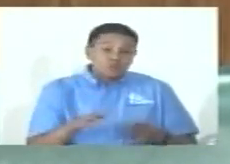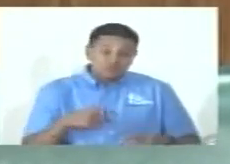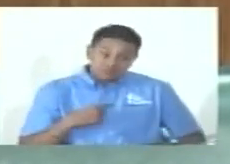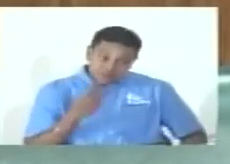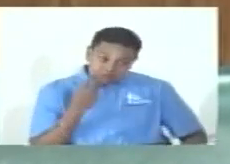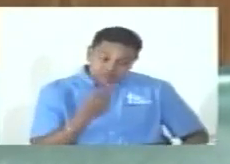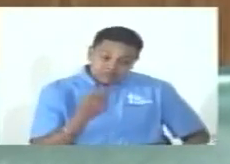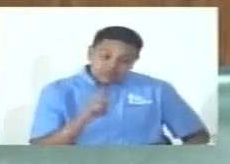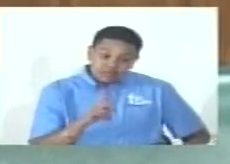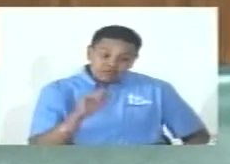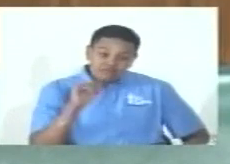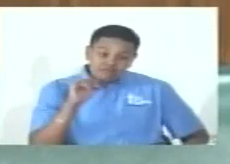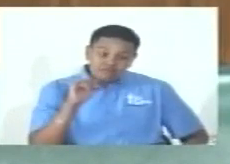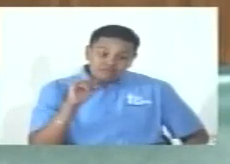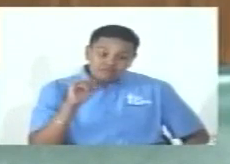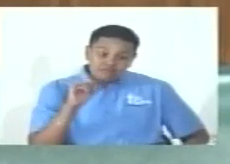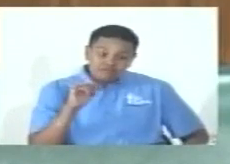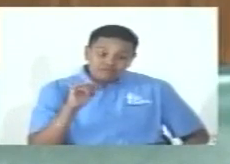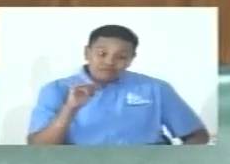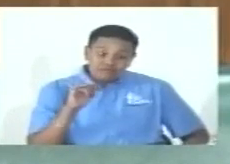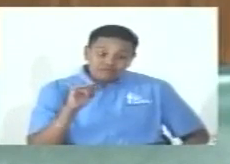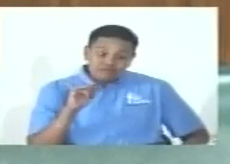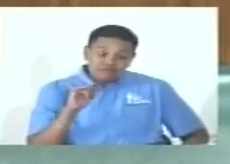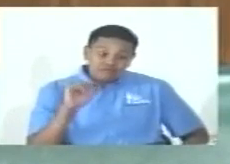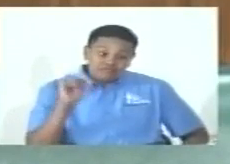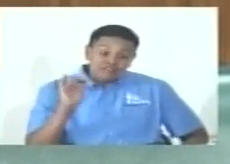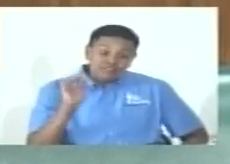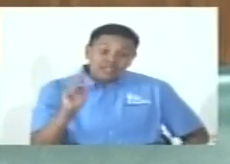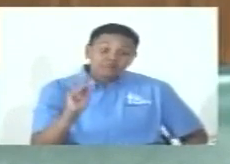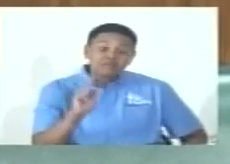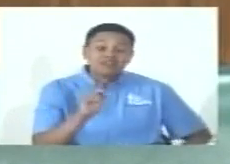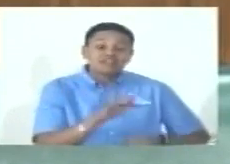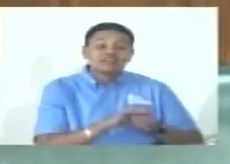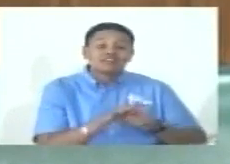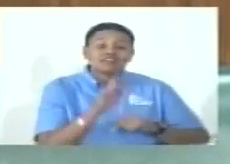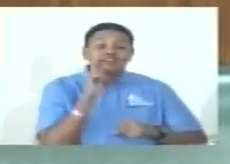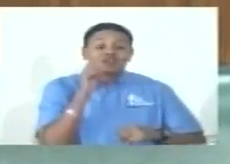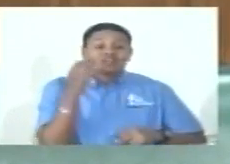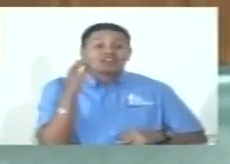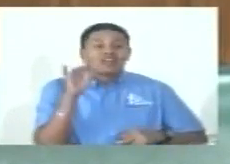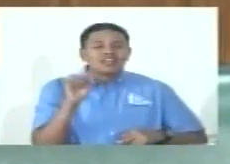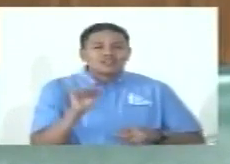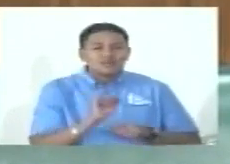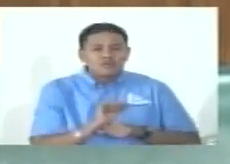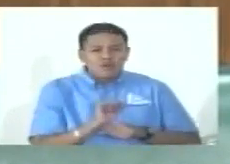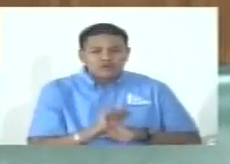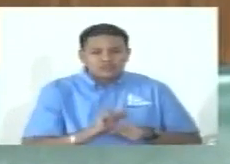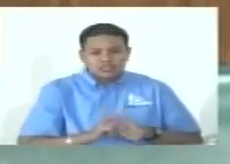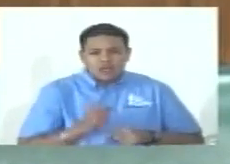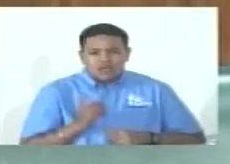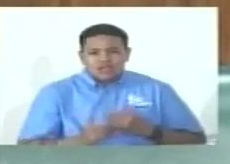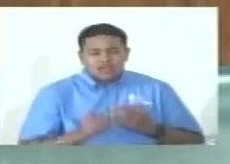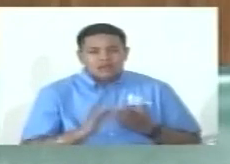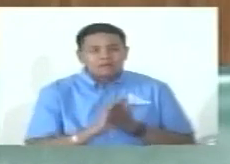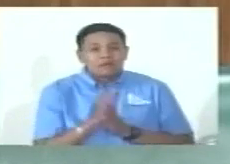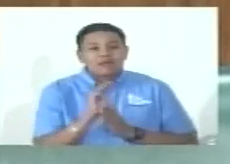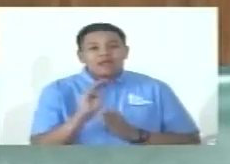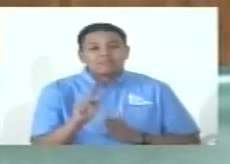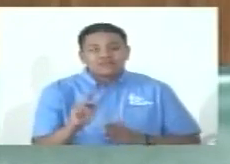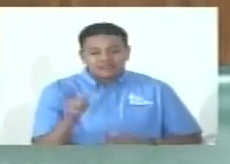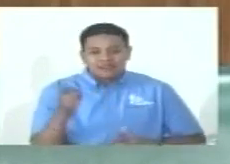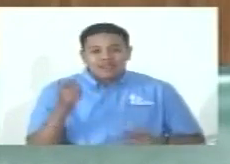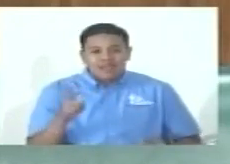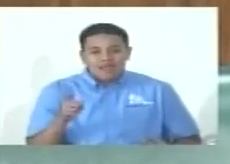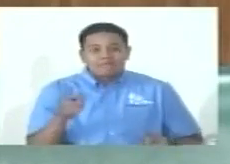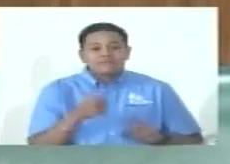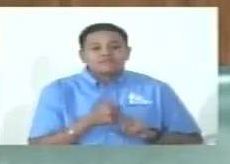A JLP juggernaut that we only saw in the 1980 was at work. She became MP,